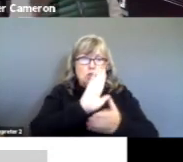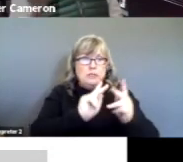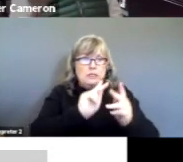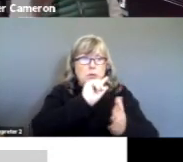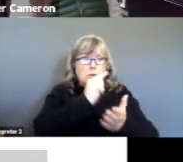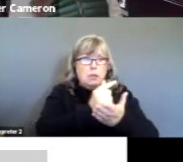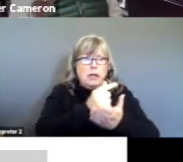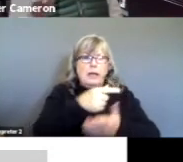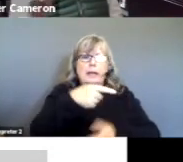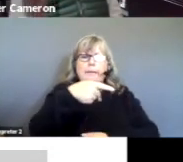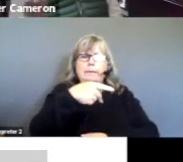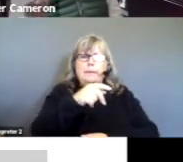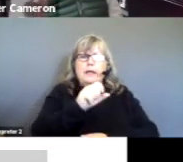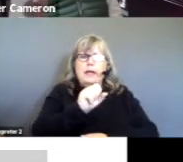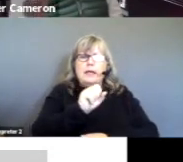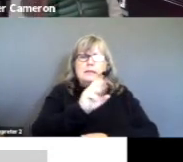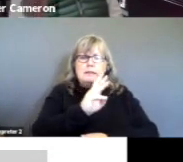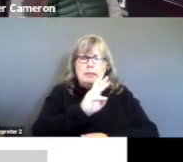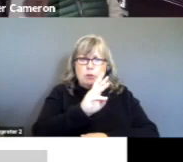DSW, which is Disability